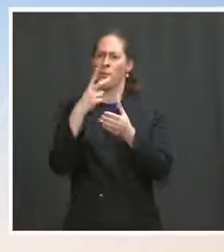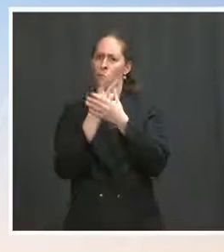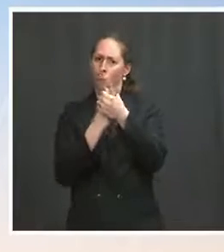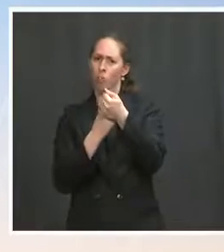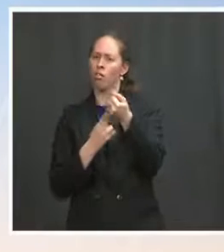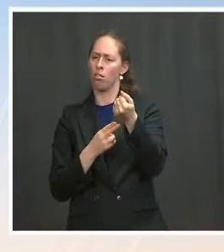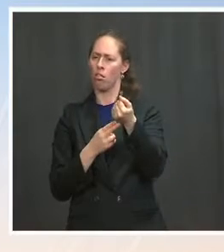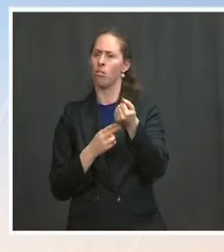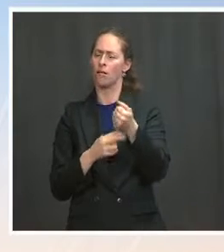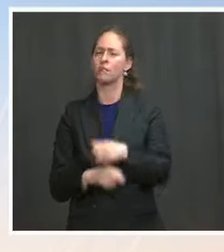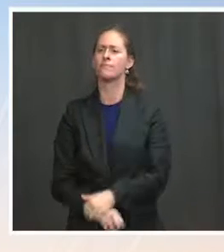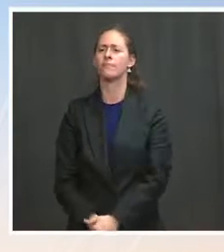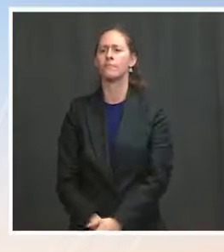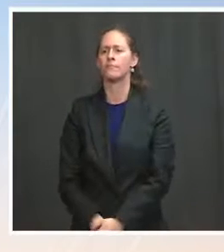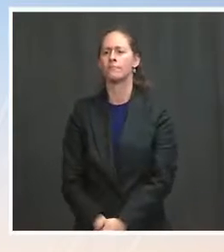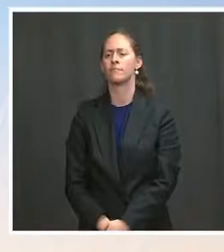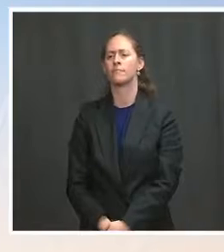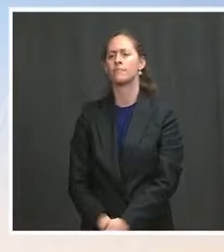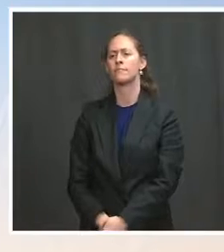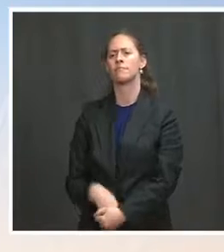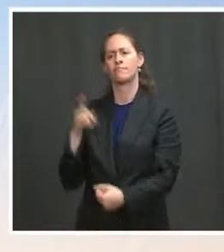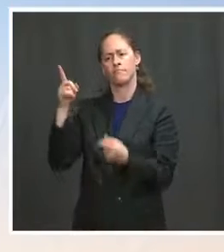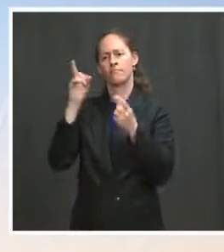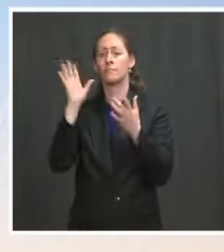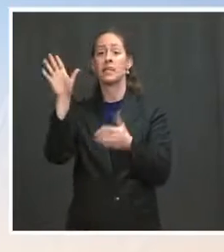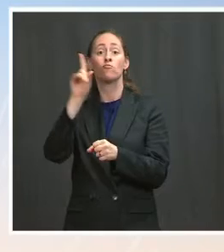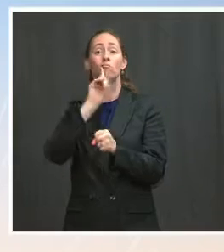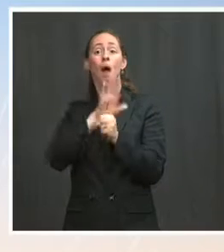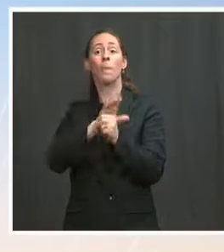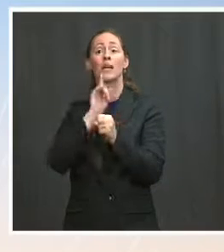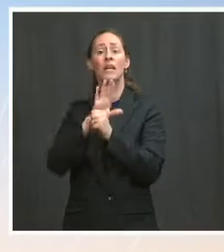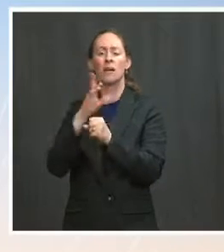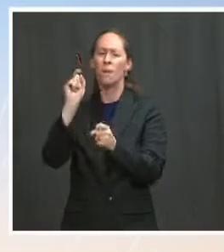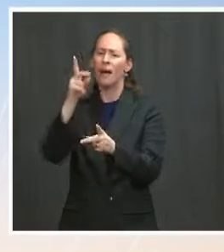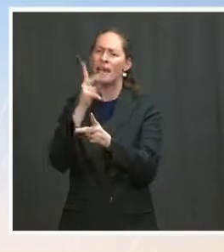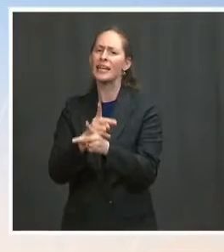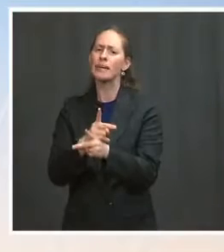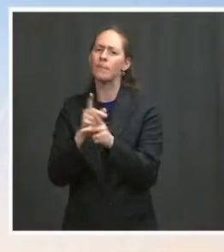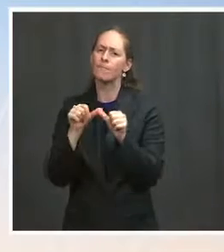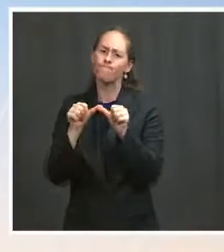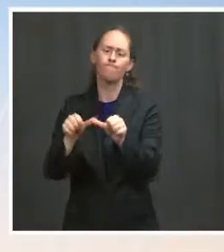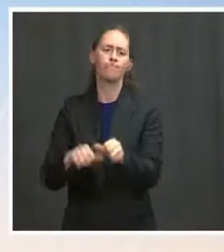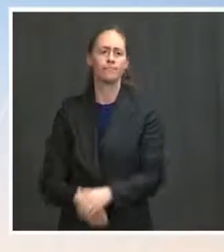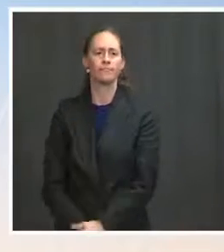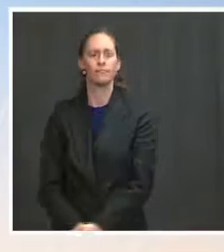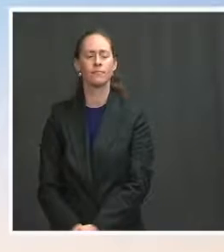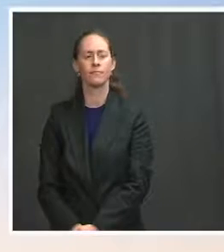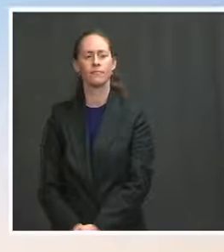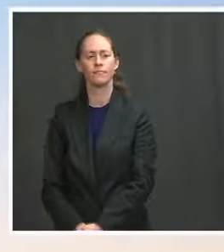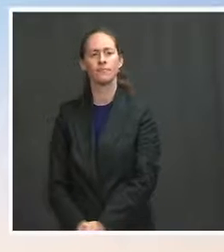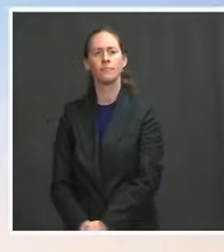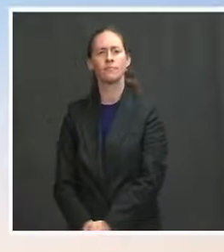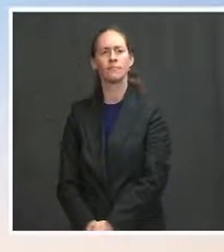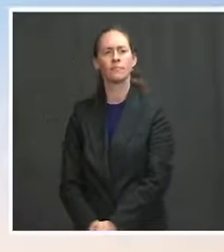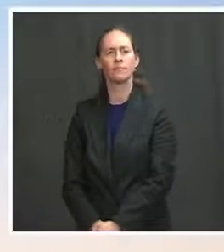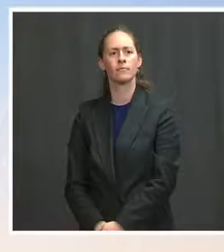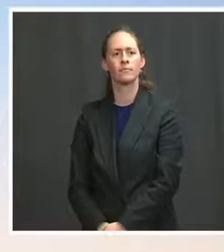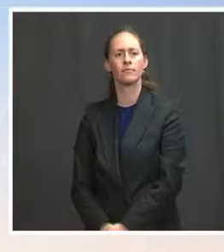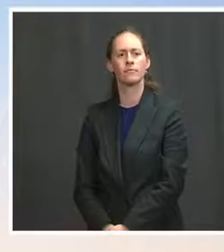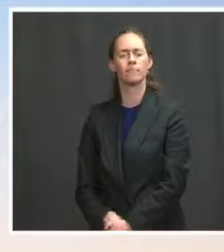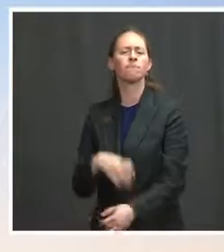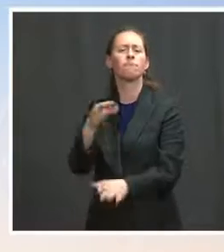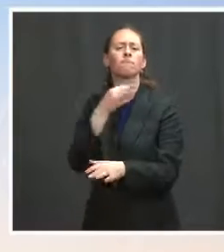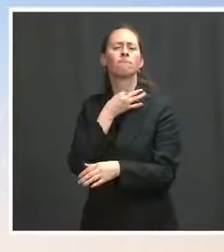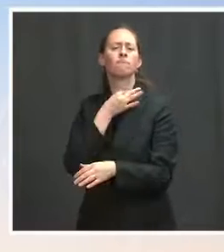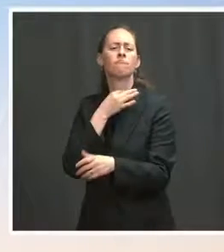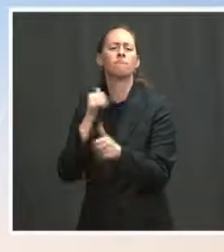exactly by the commitment he made yesterday to them, and he expects they'll do the same. And just two more quick ones. You guys just released a